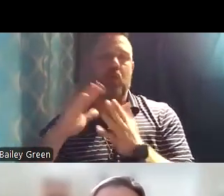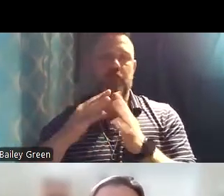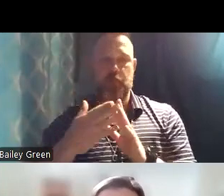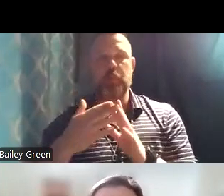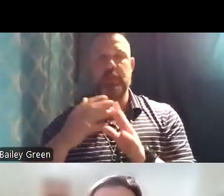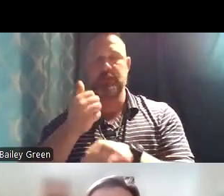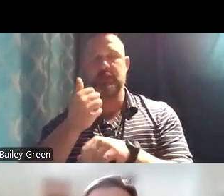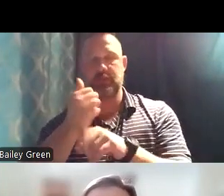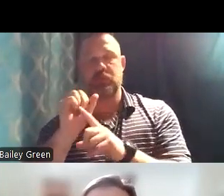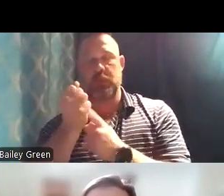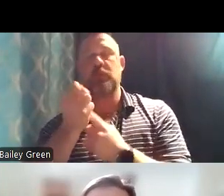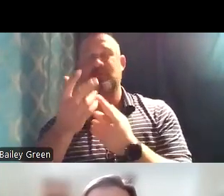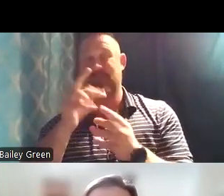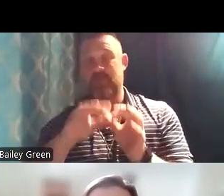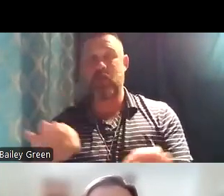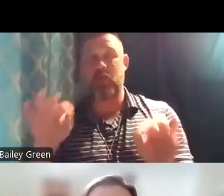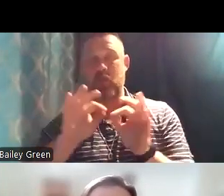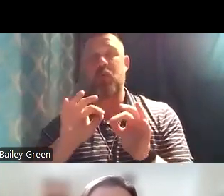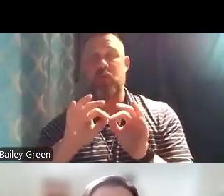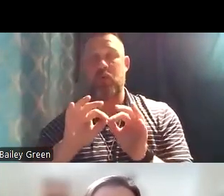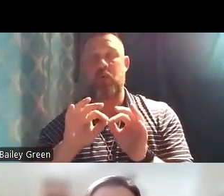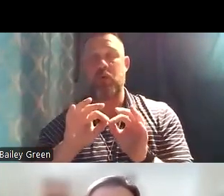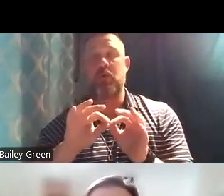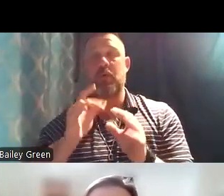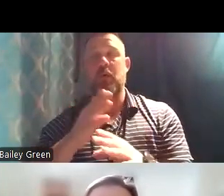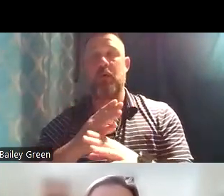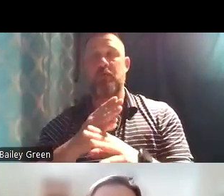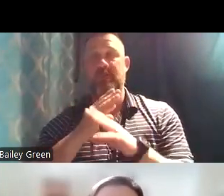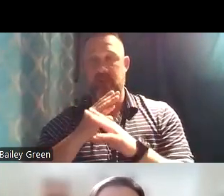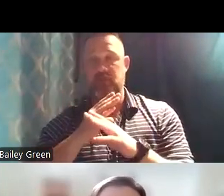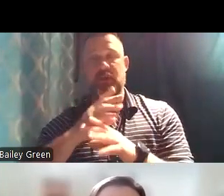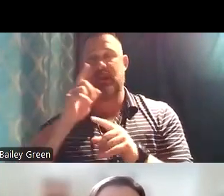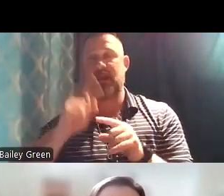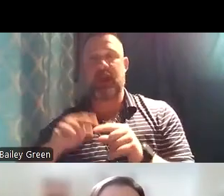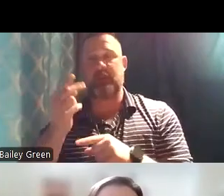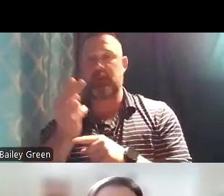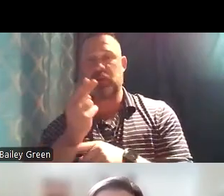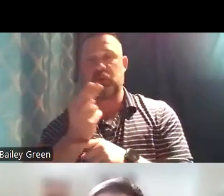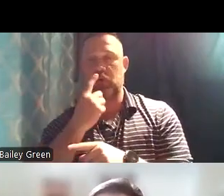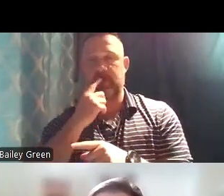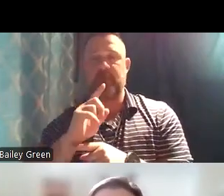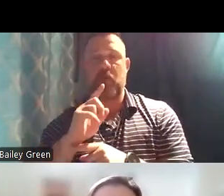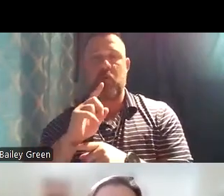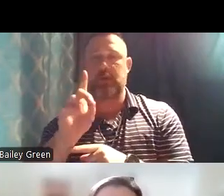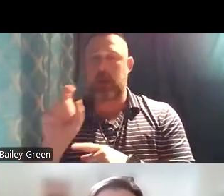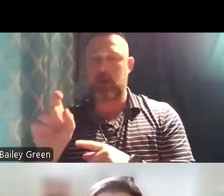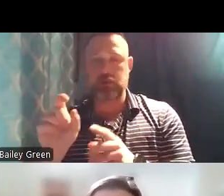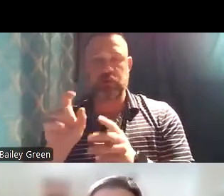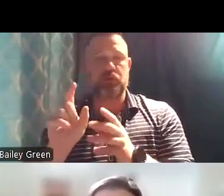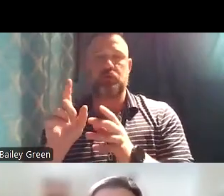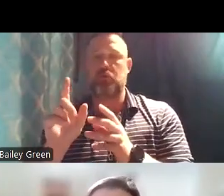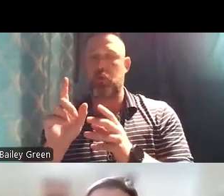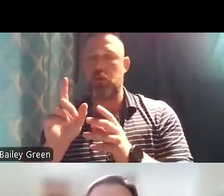setting. An important distinction is also that the prevention funds can't be used for diagnostic services